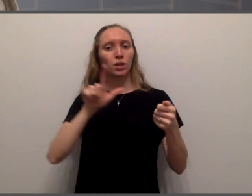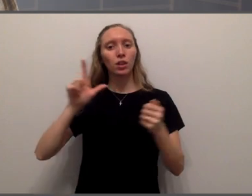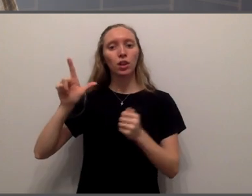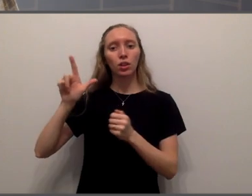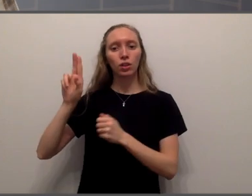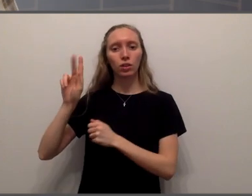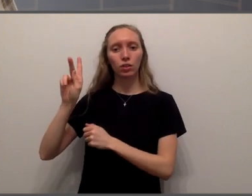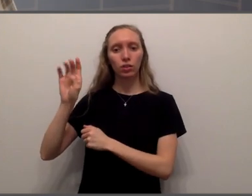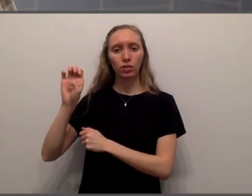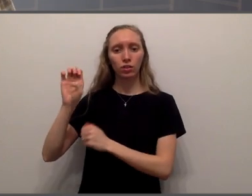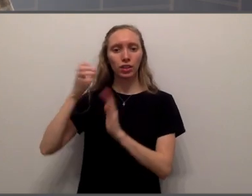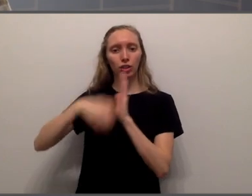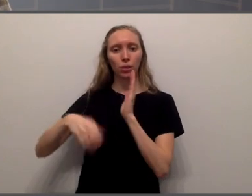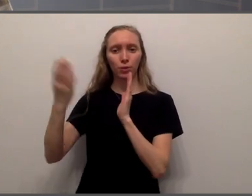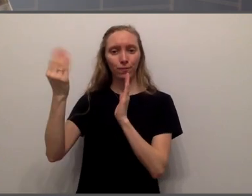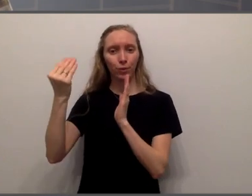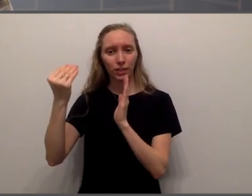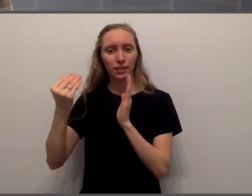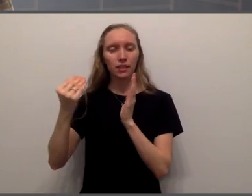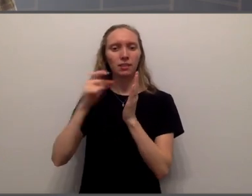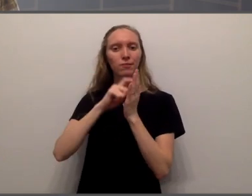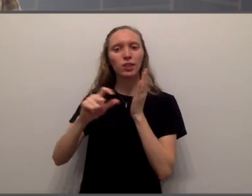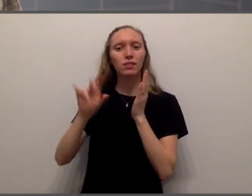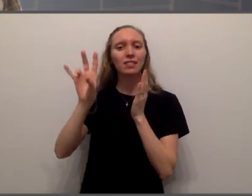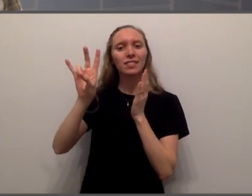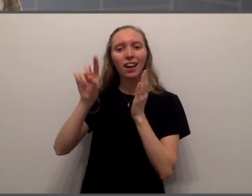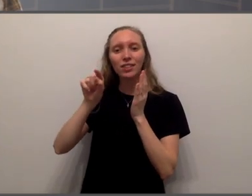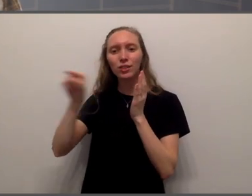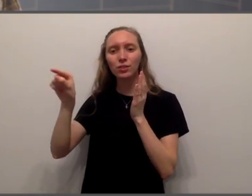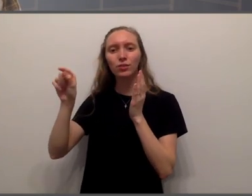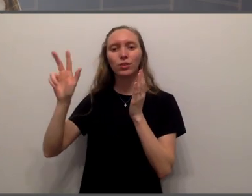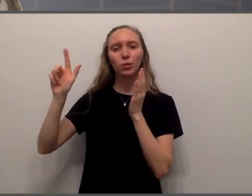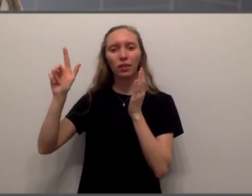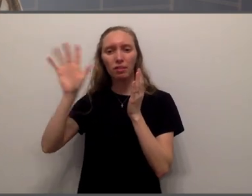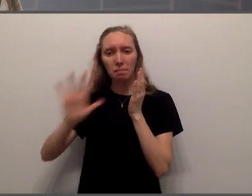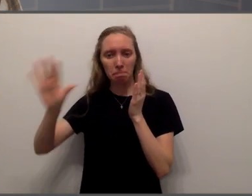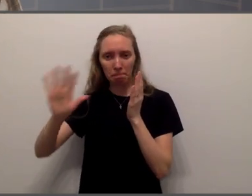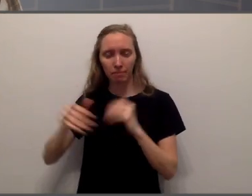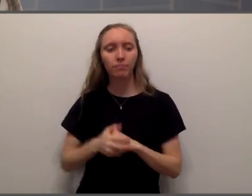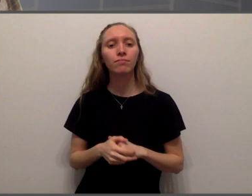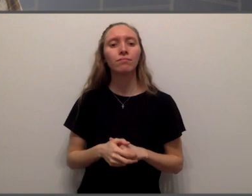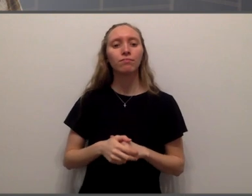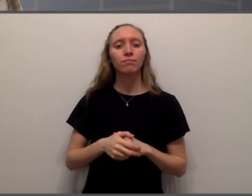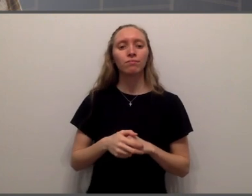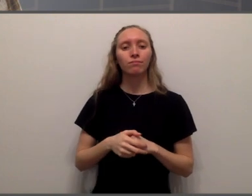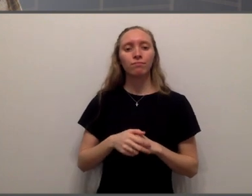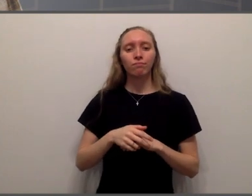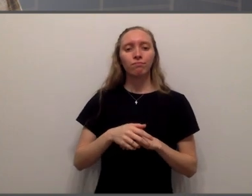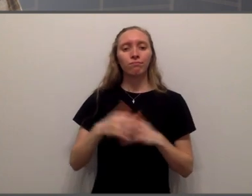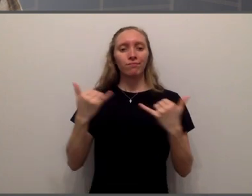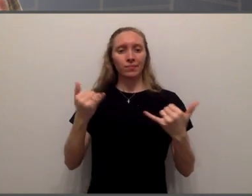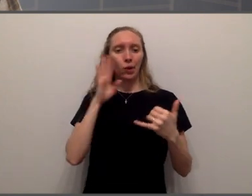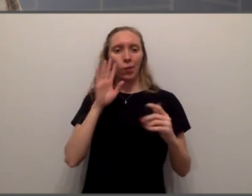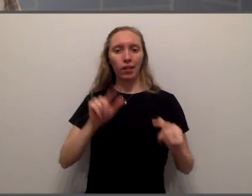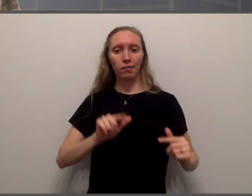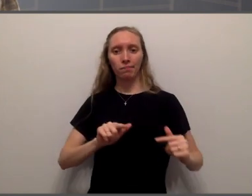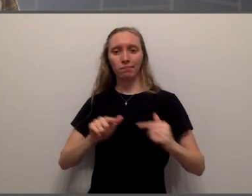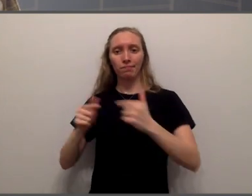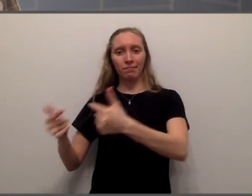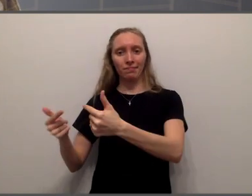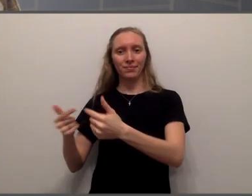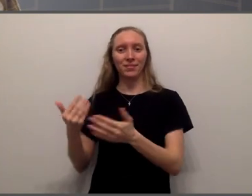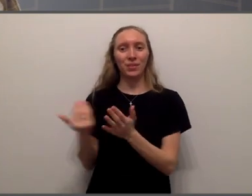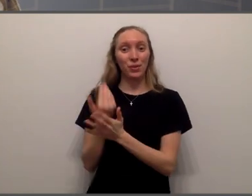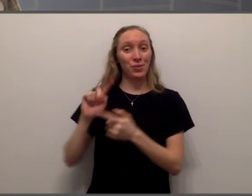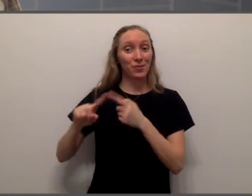14, around verses 7 to 23. And we're going to turn it over now to this new friend of the